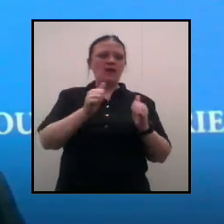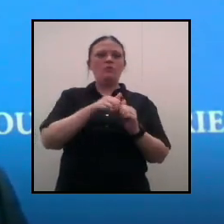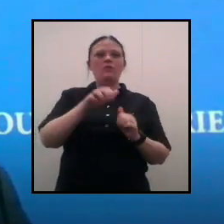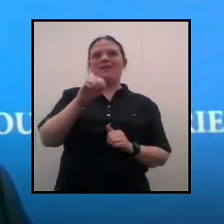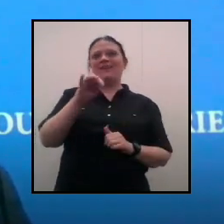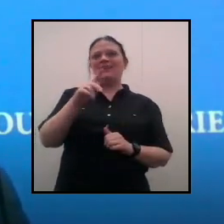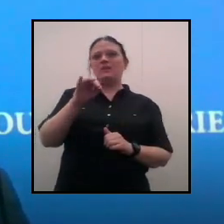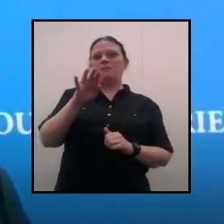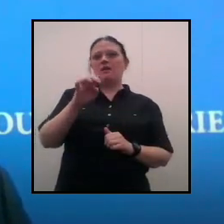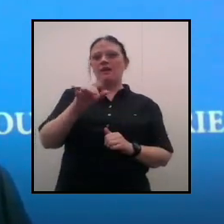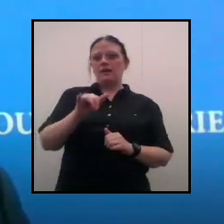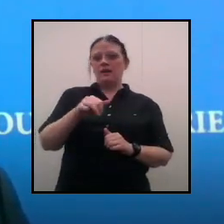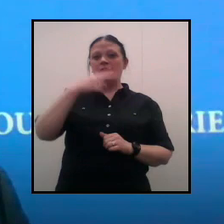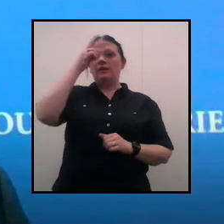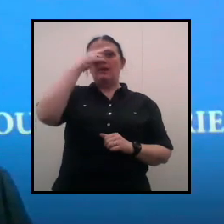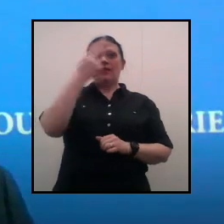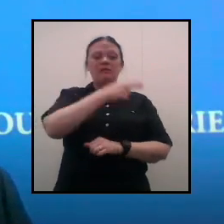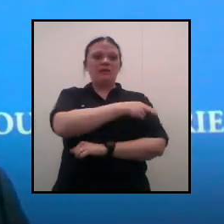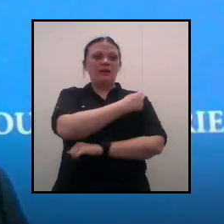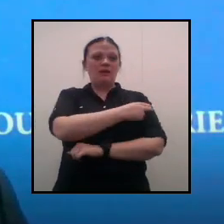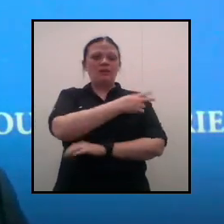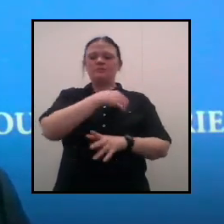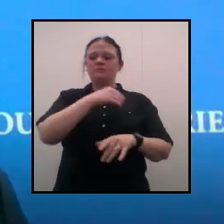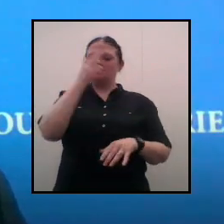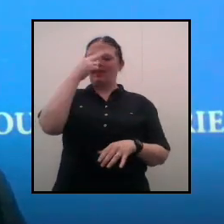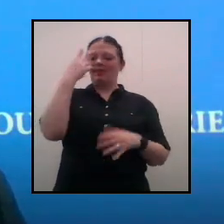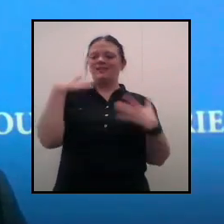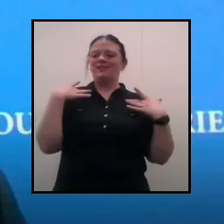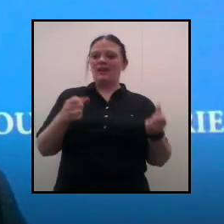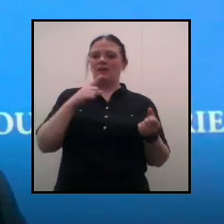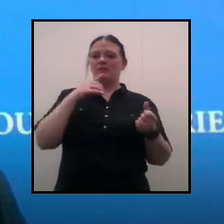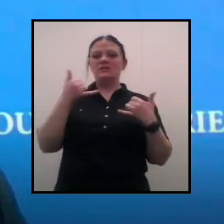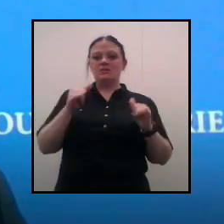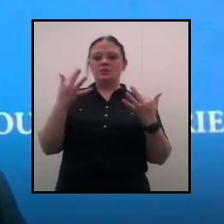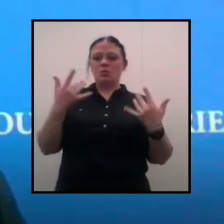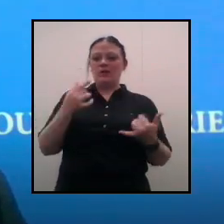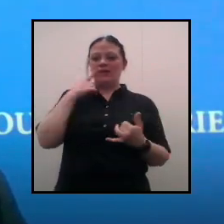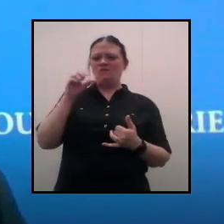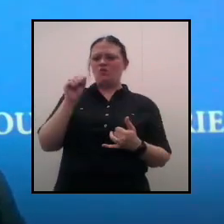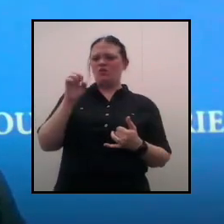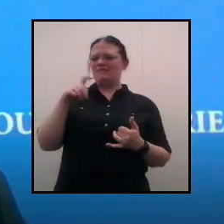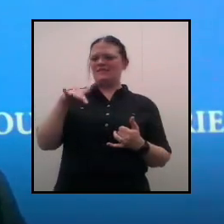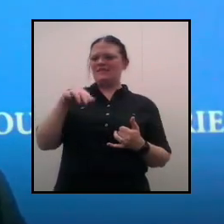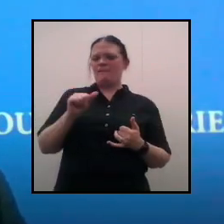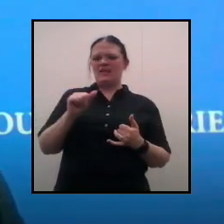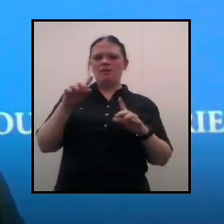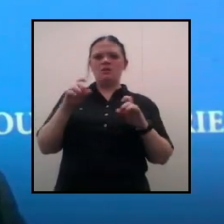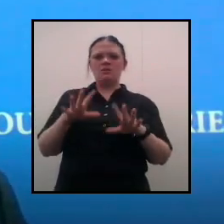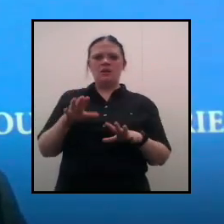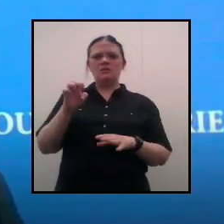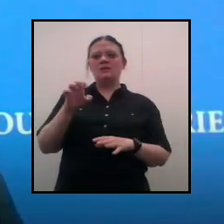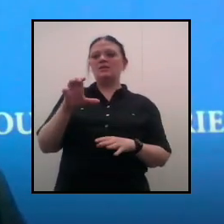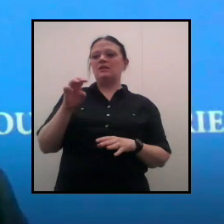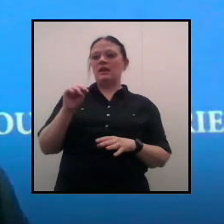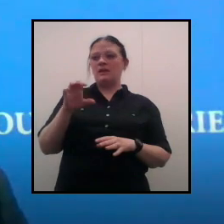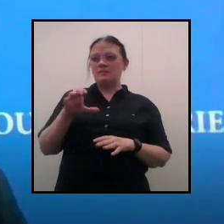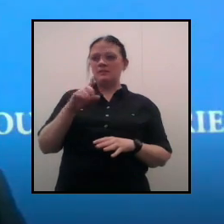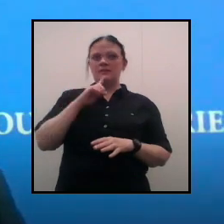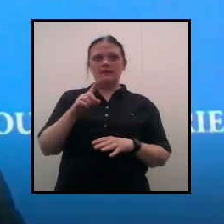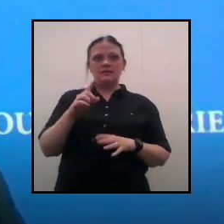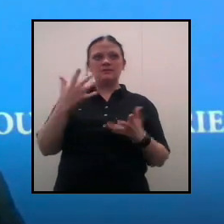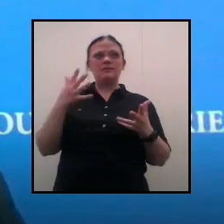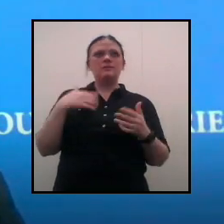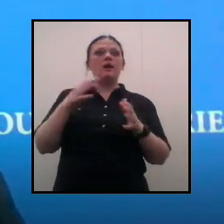testing. Catholic Health is still waiting for more of the Cephia tests, but they believe they're going to ramp up. ECMC is doing it. A lot